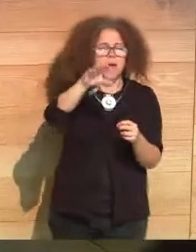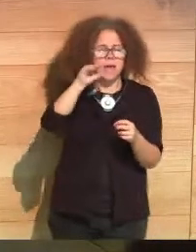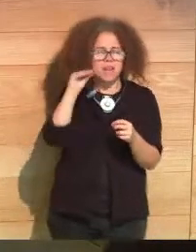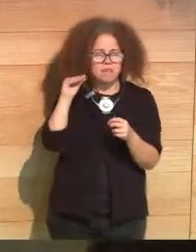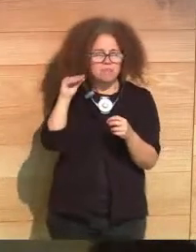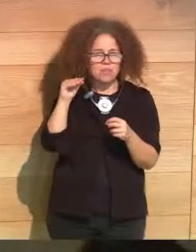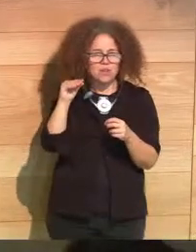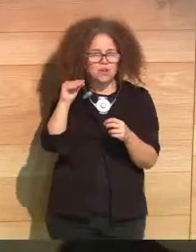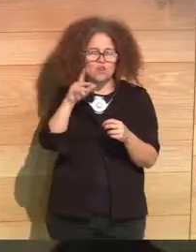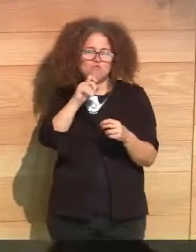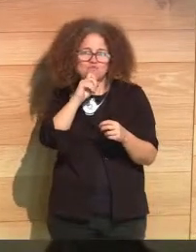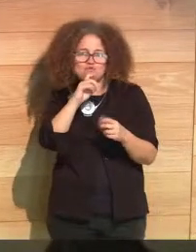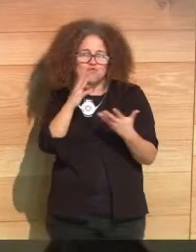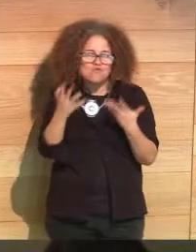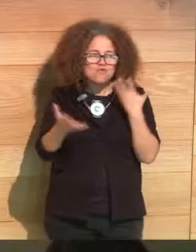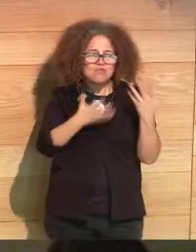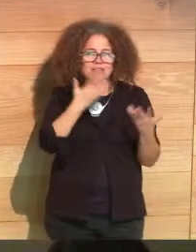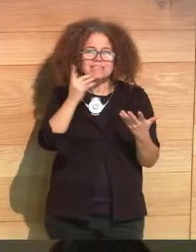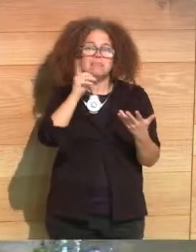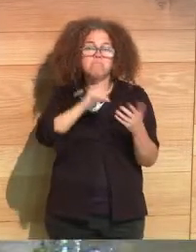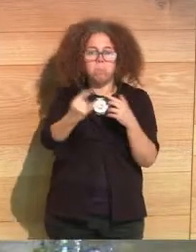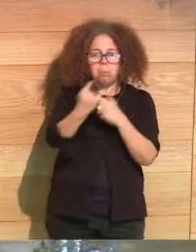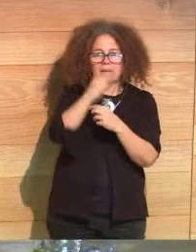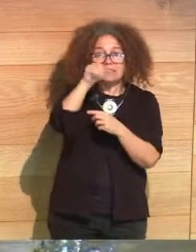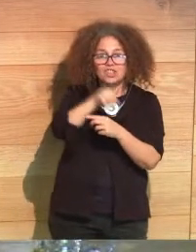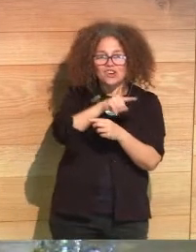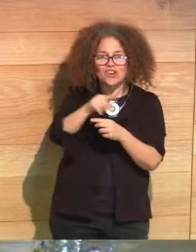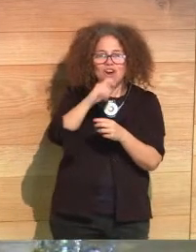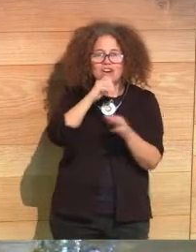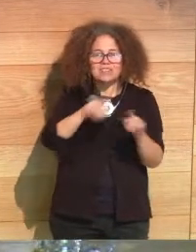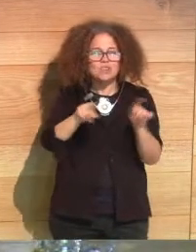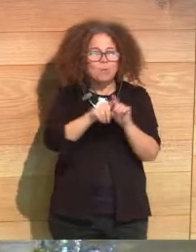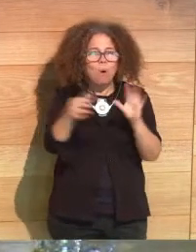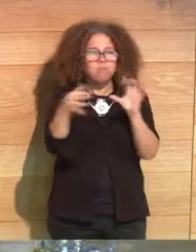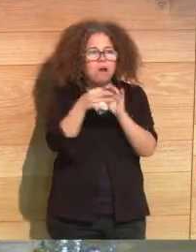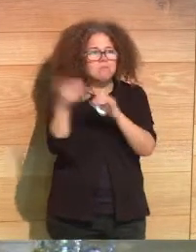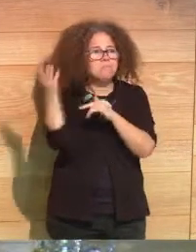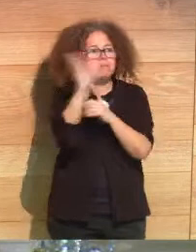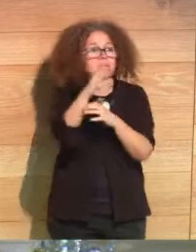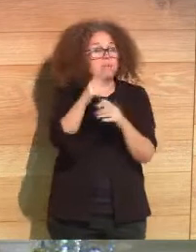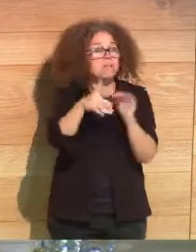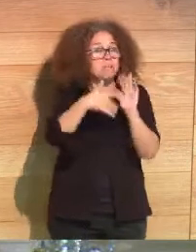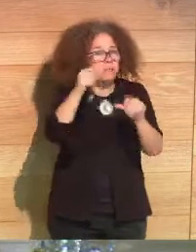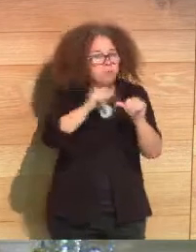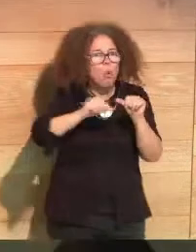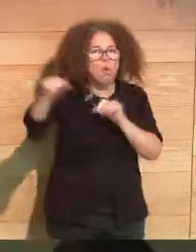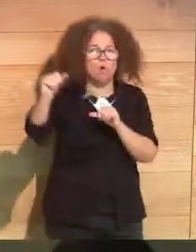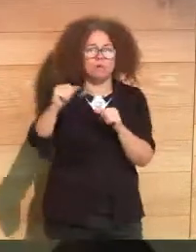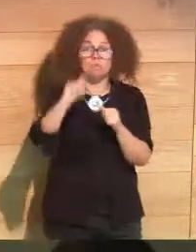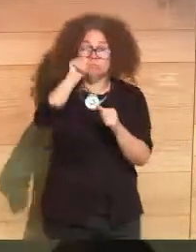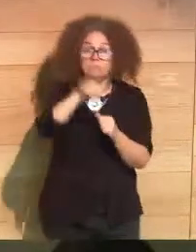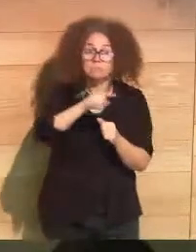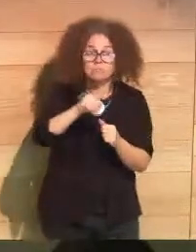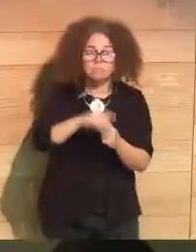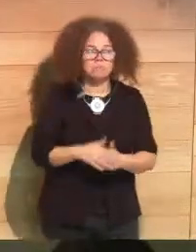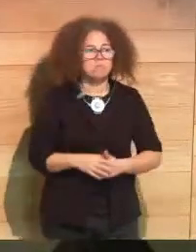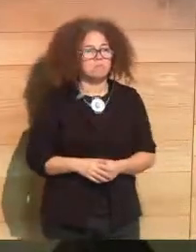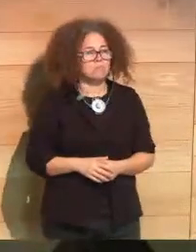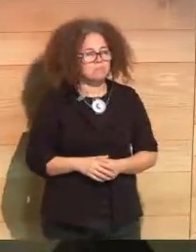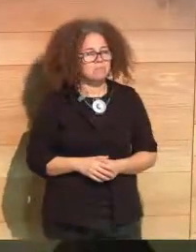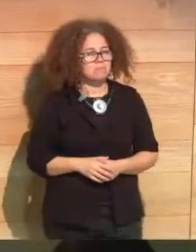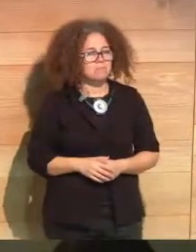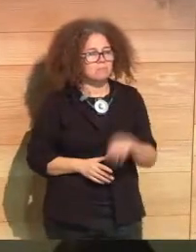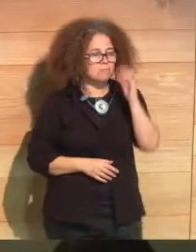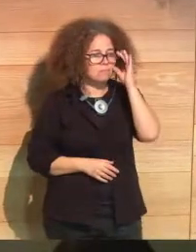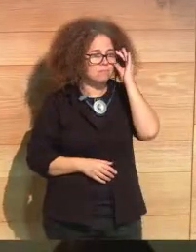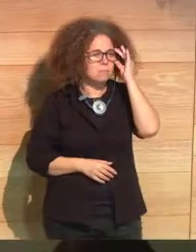in all your project, and that can be seen all along the exhibition, right? That's very clearly pointed in this. Yeah, I think